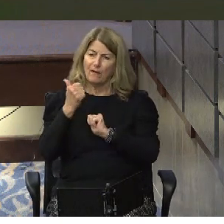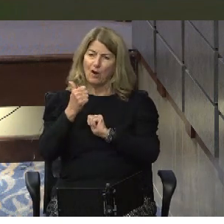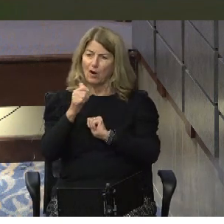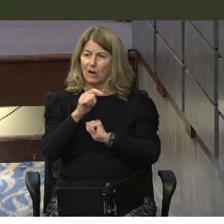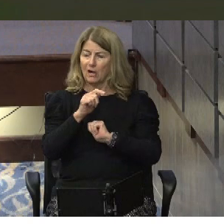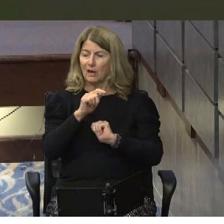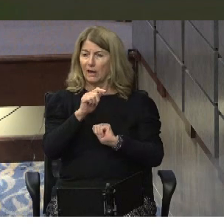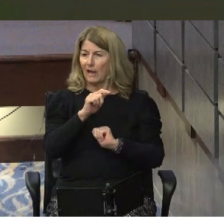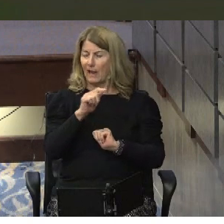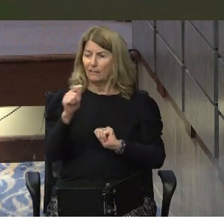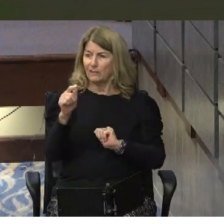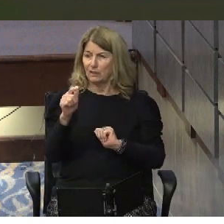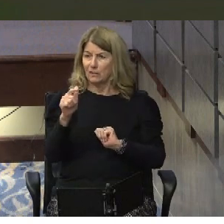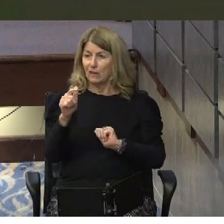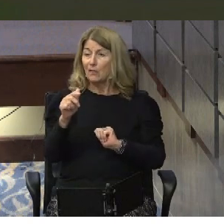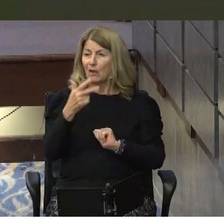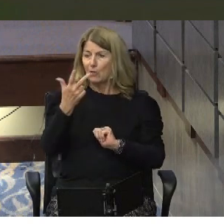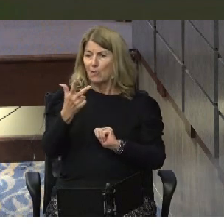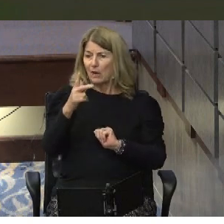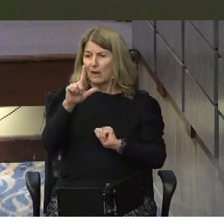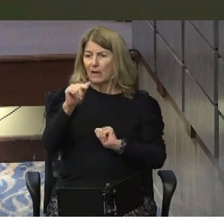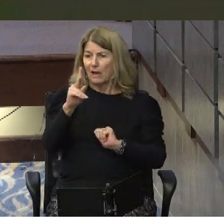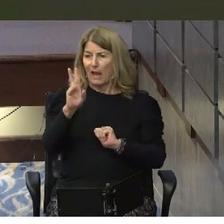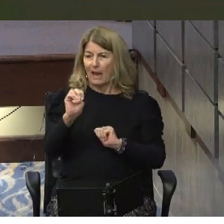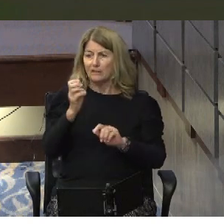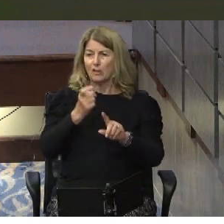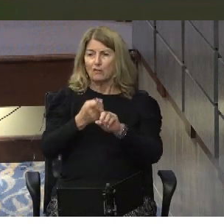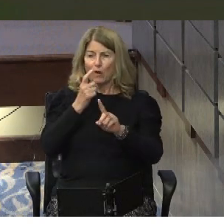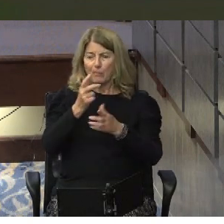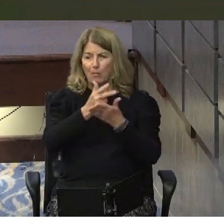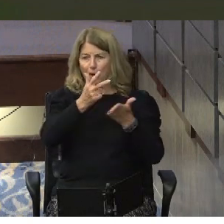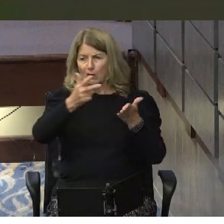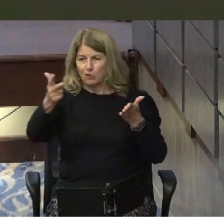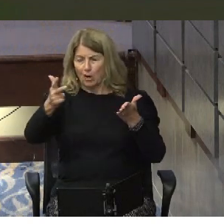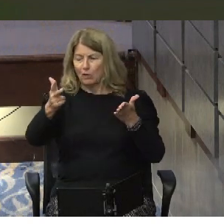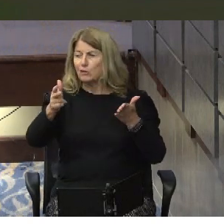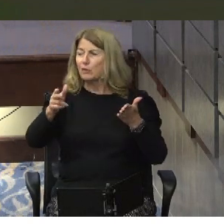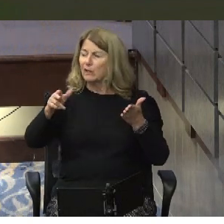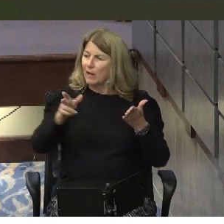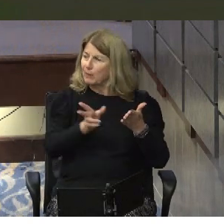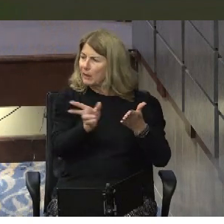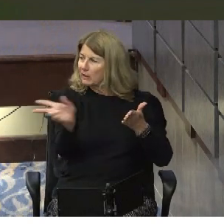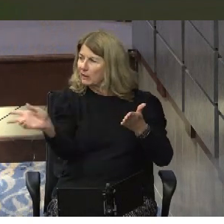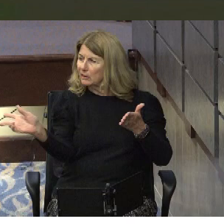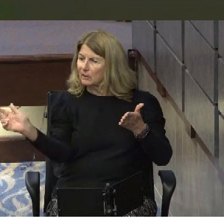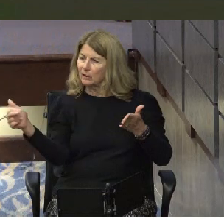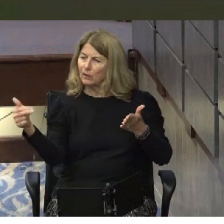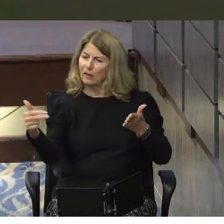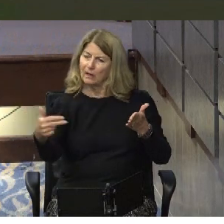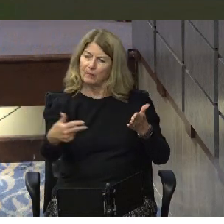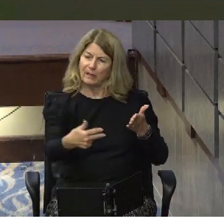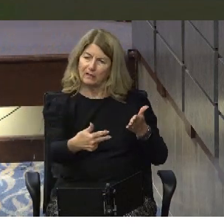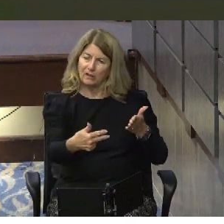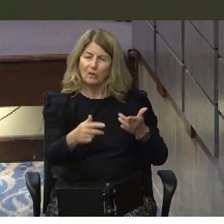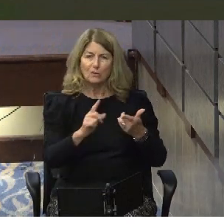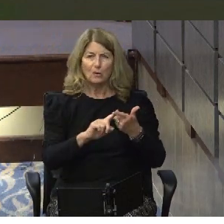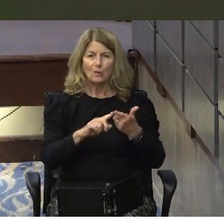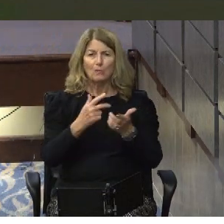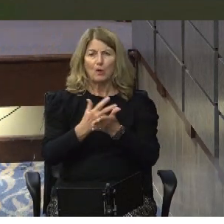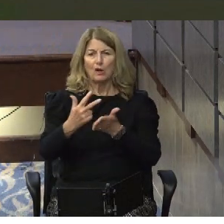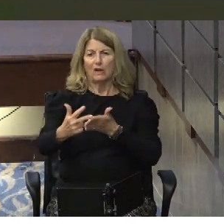in and out of the parking garage. So you come in, turn, and ramp up 20 to 25 feet to the parking that starts at level